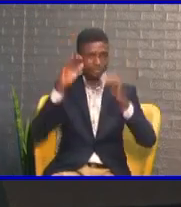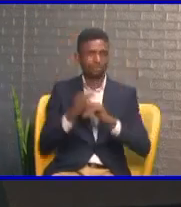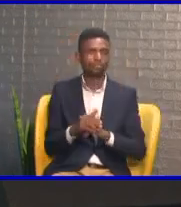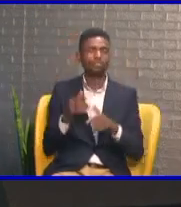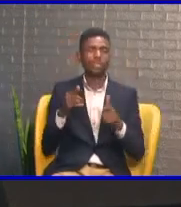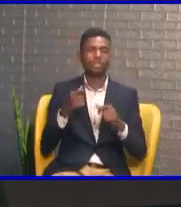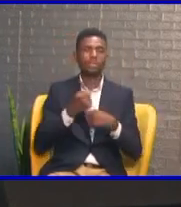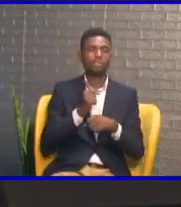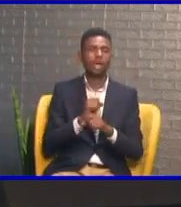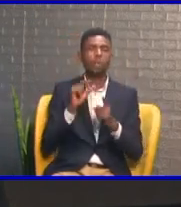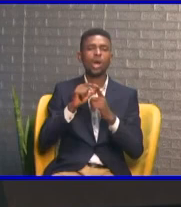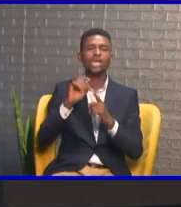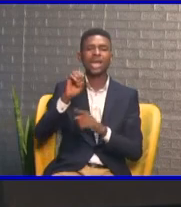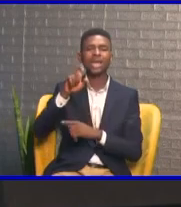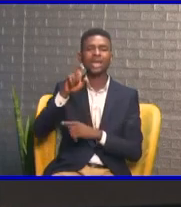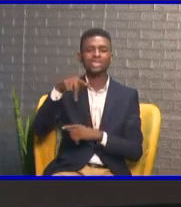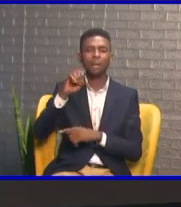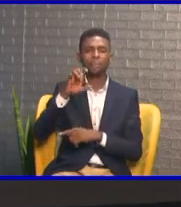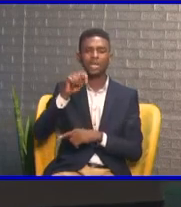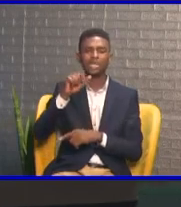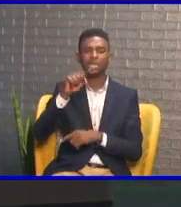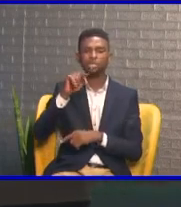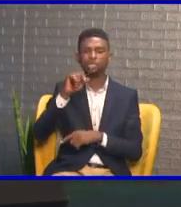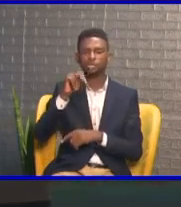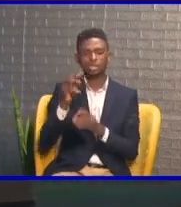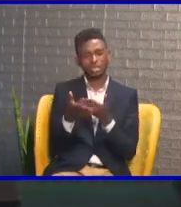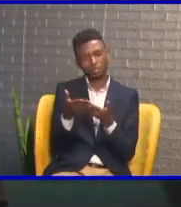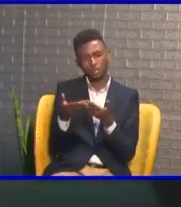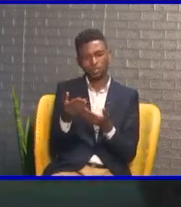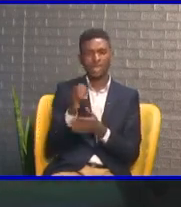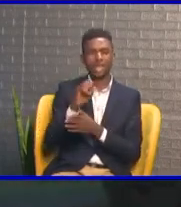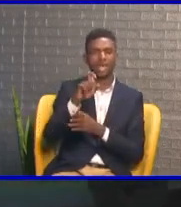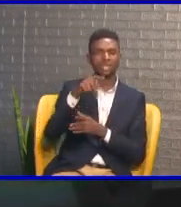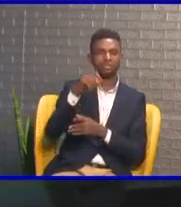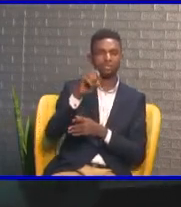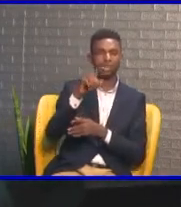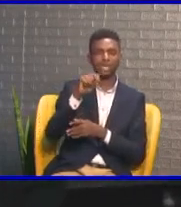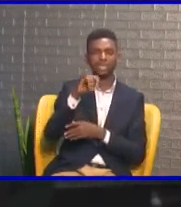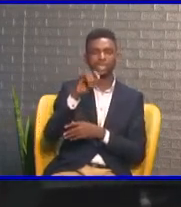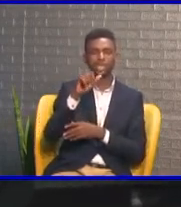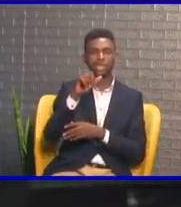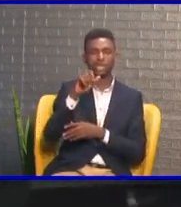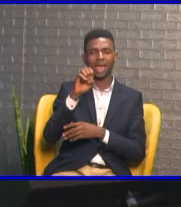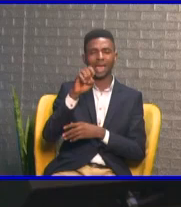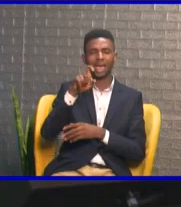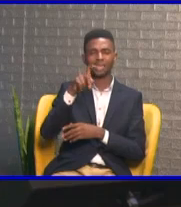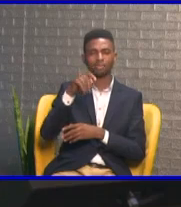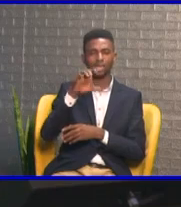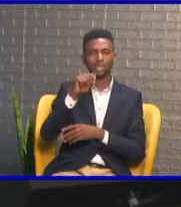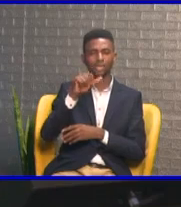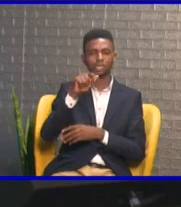make it simple. Because expectation literally means imagination.